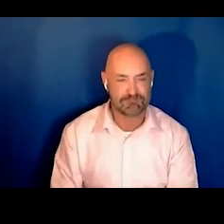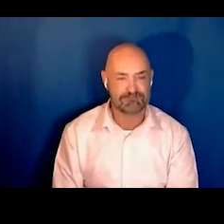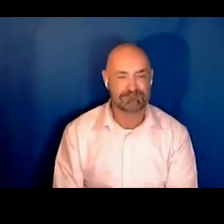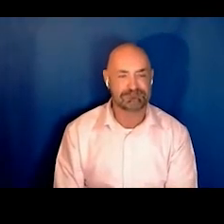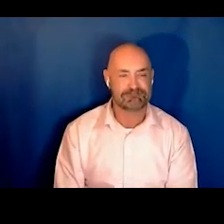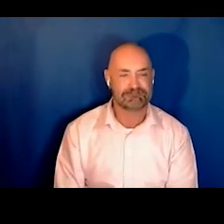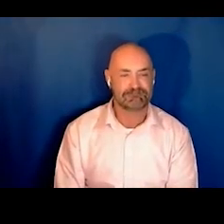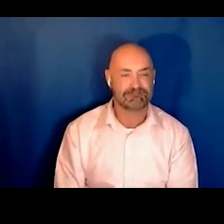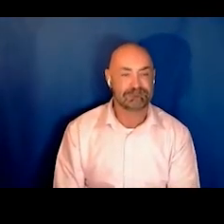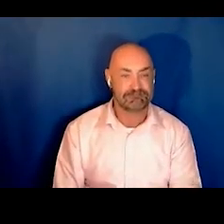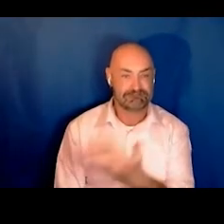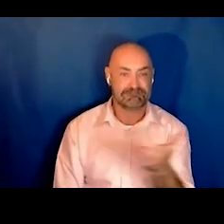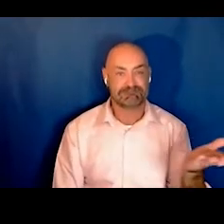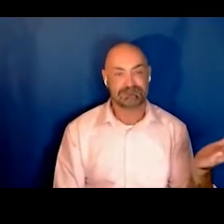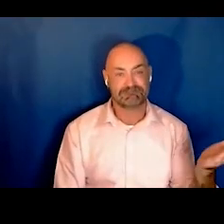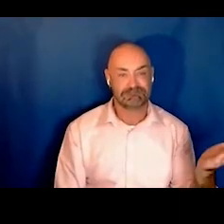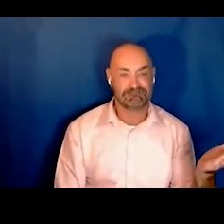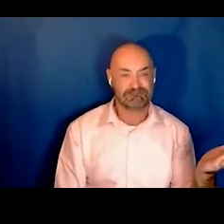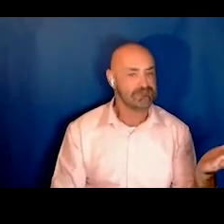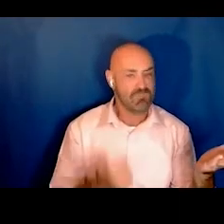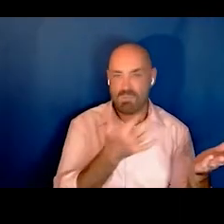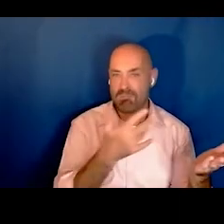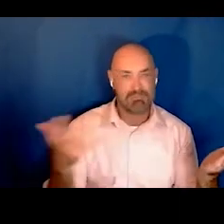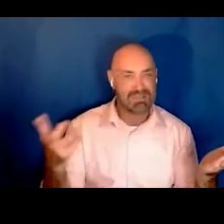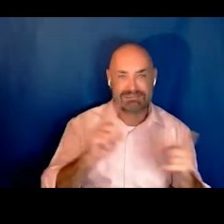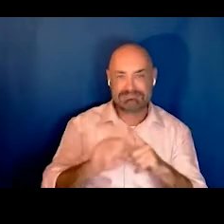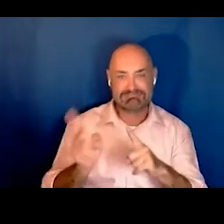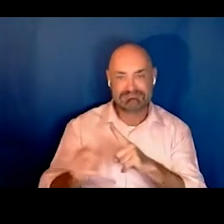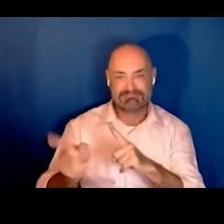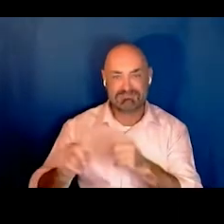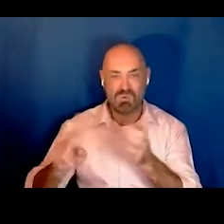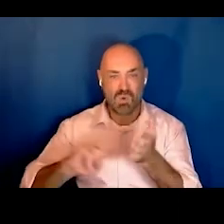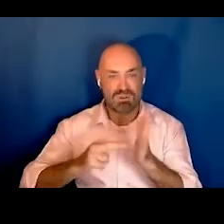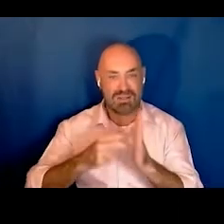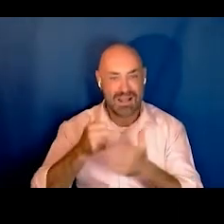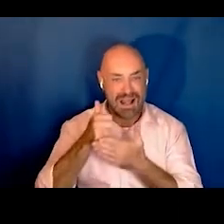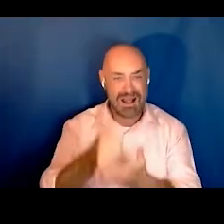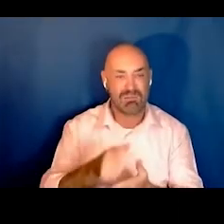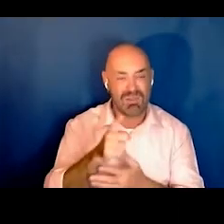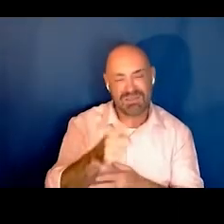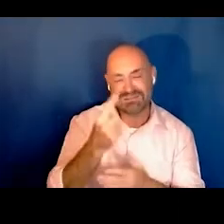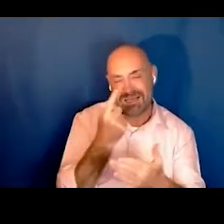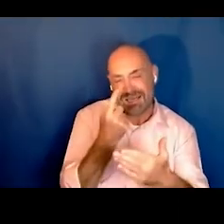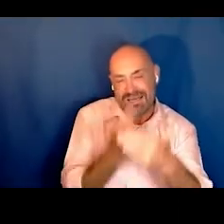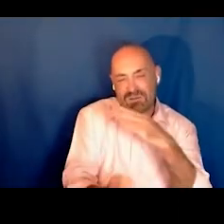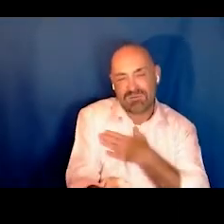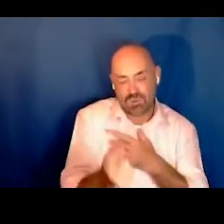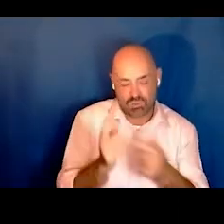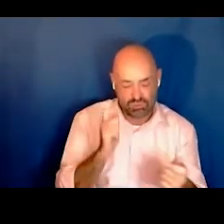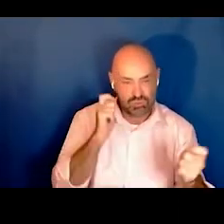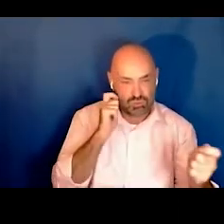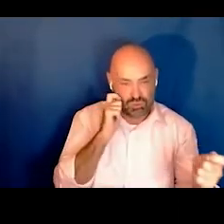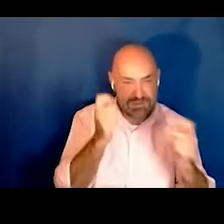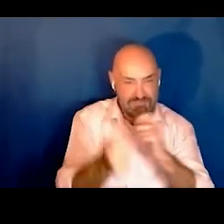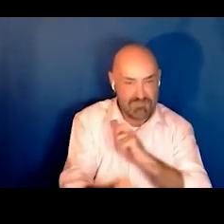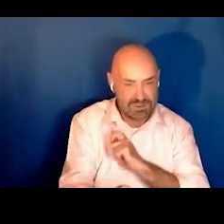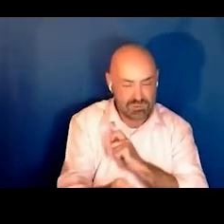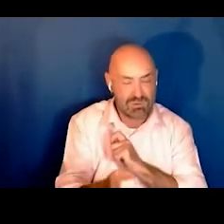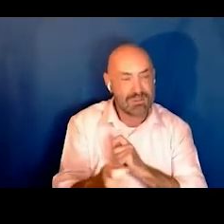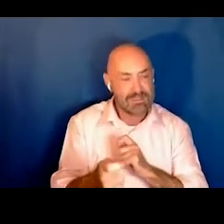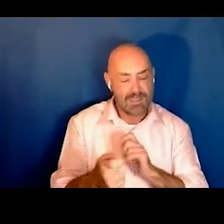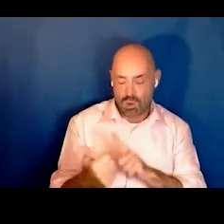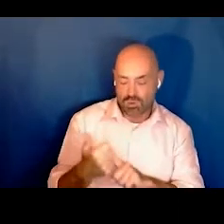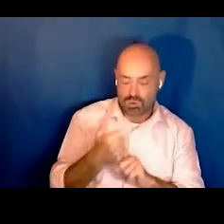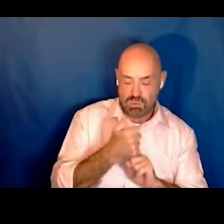There's many amazing organizations helping with this individual transformation and supporting people to have the skills